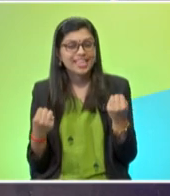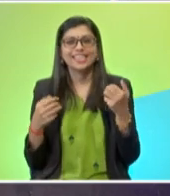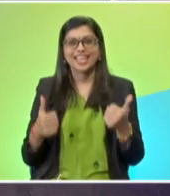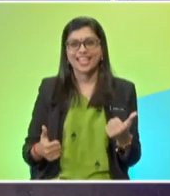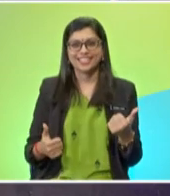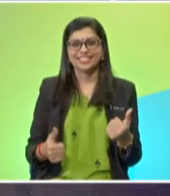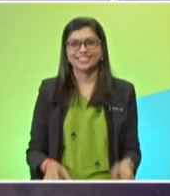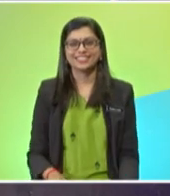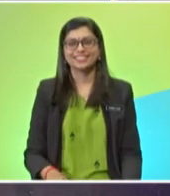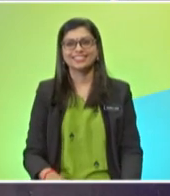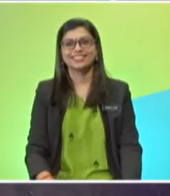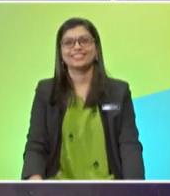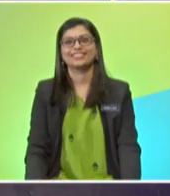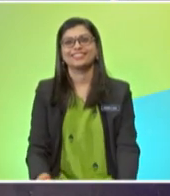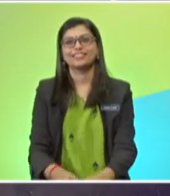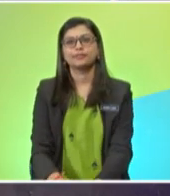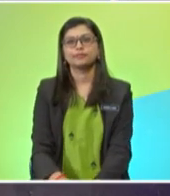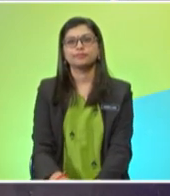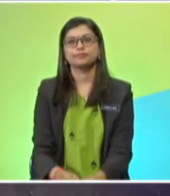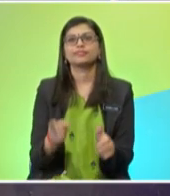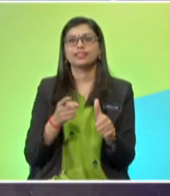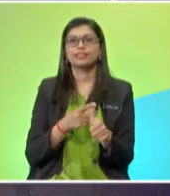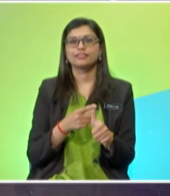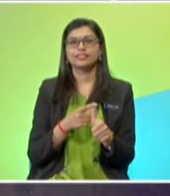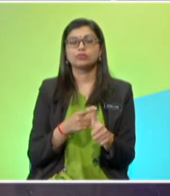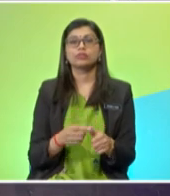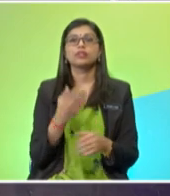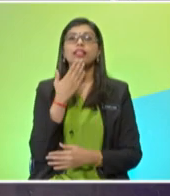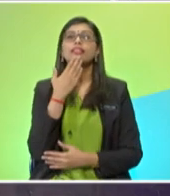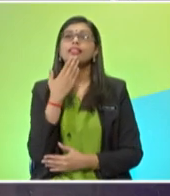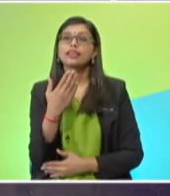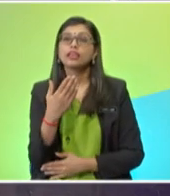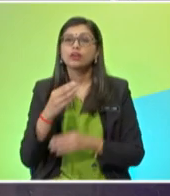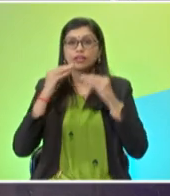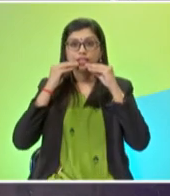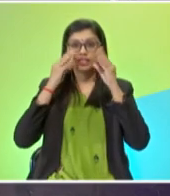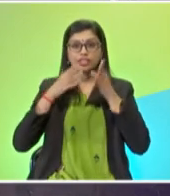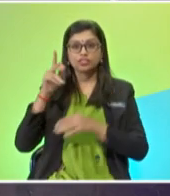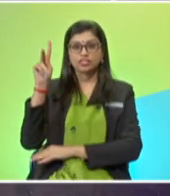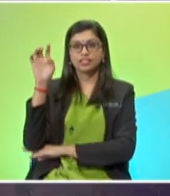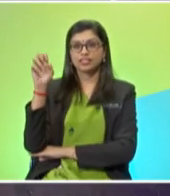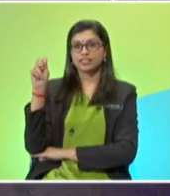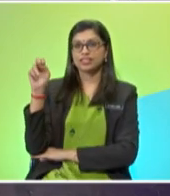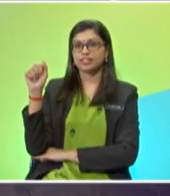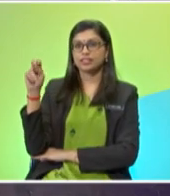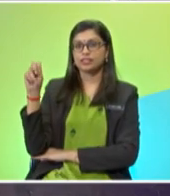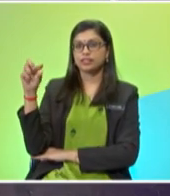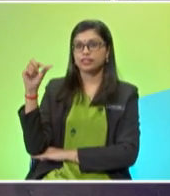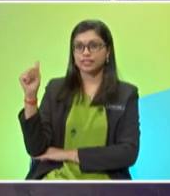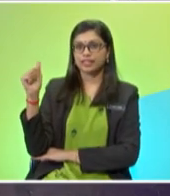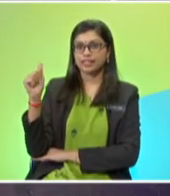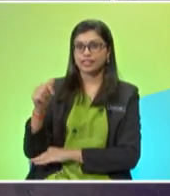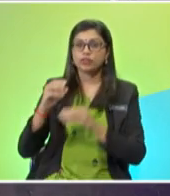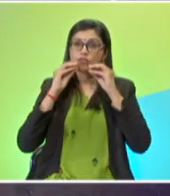But before that, of course, we would like to thank Teacher Kenanga for being so amazing, teaching us the lesson today where